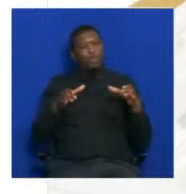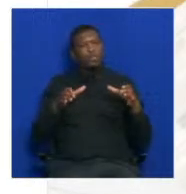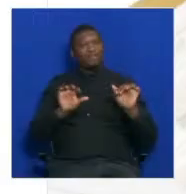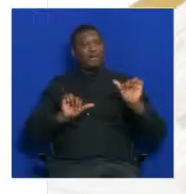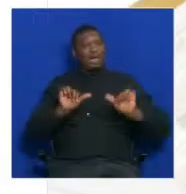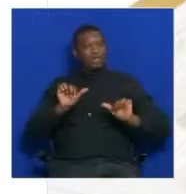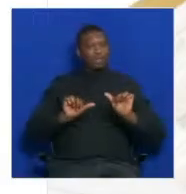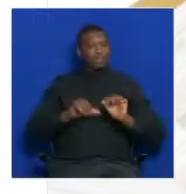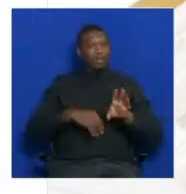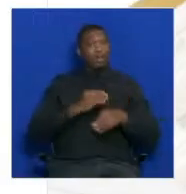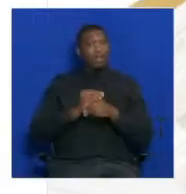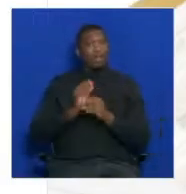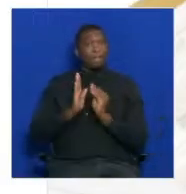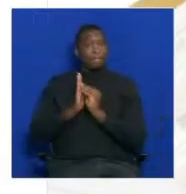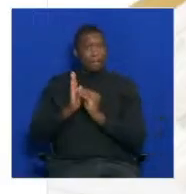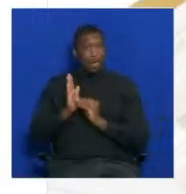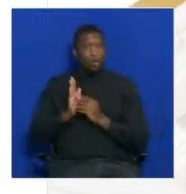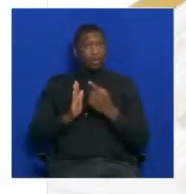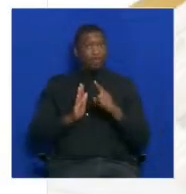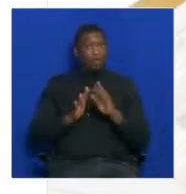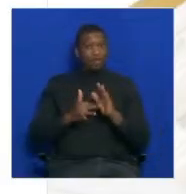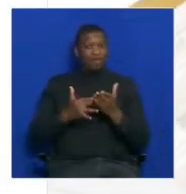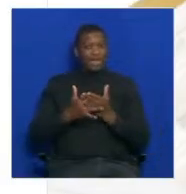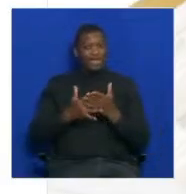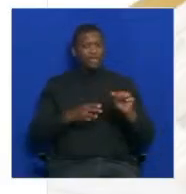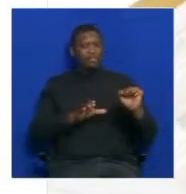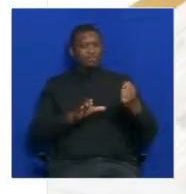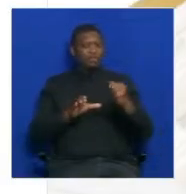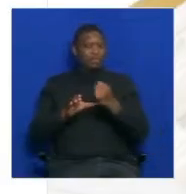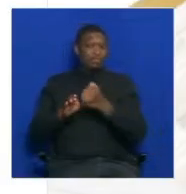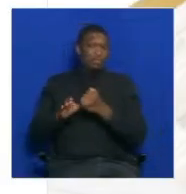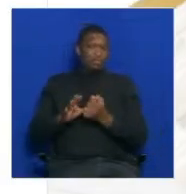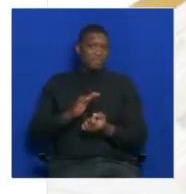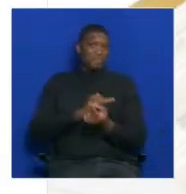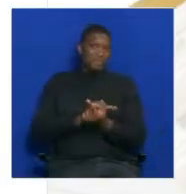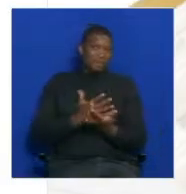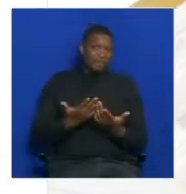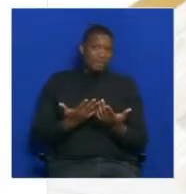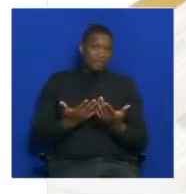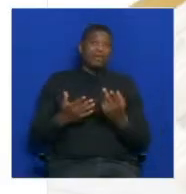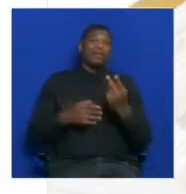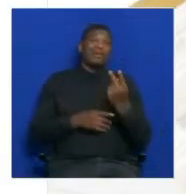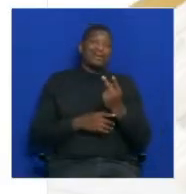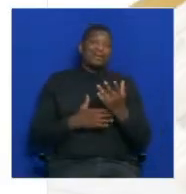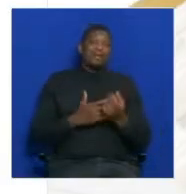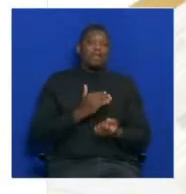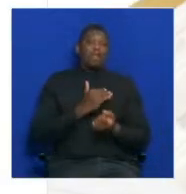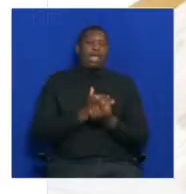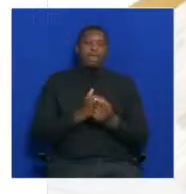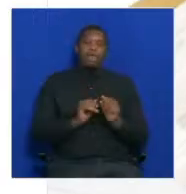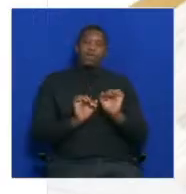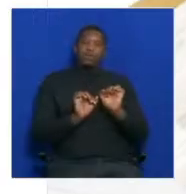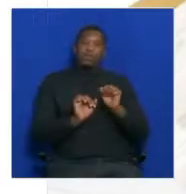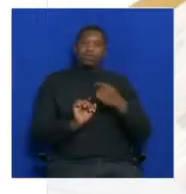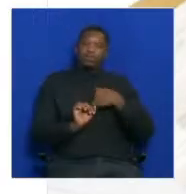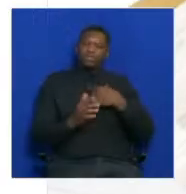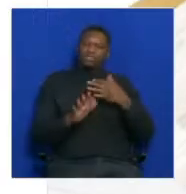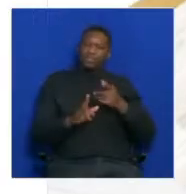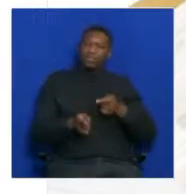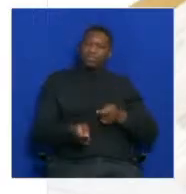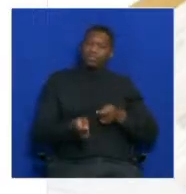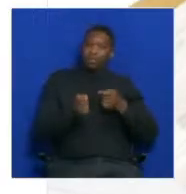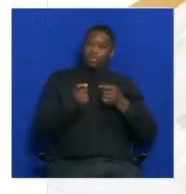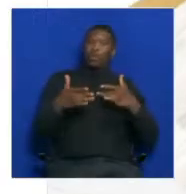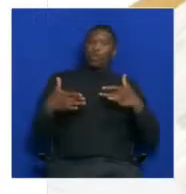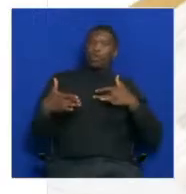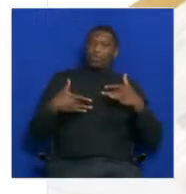intake criteria contemplates. It is against this background that I raise a concern of general application